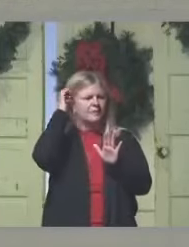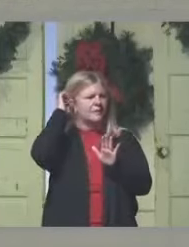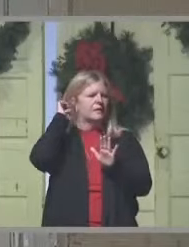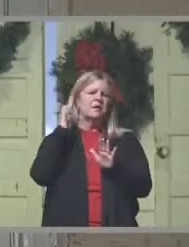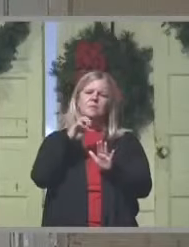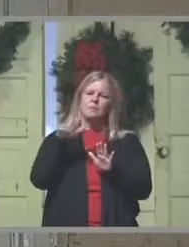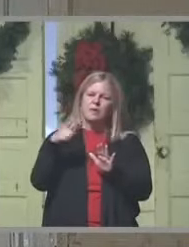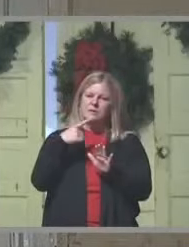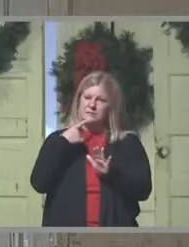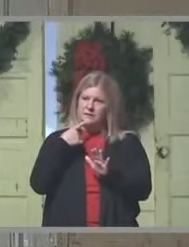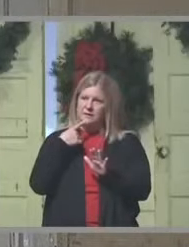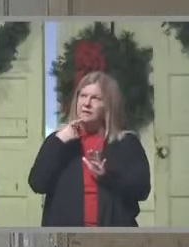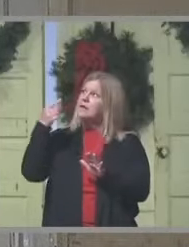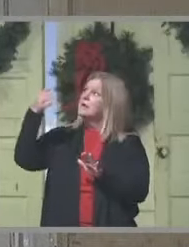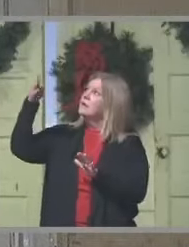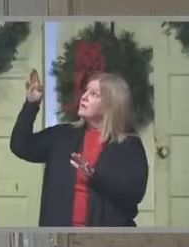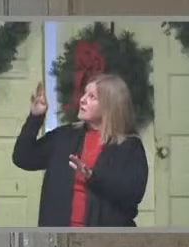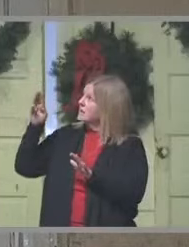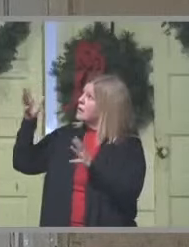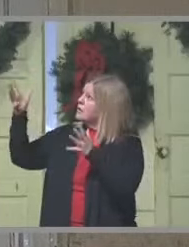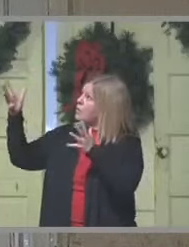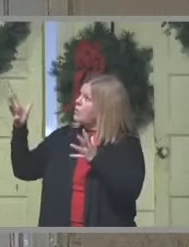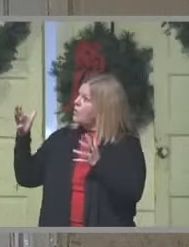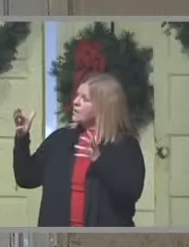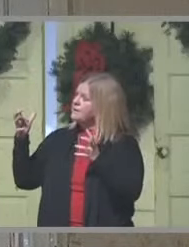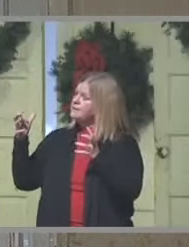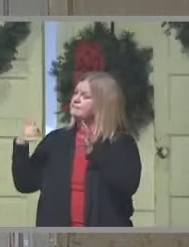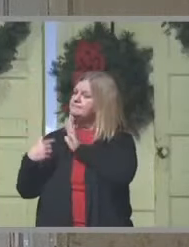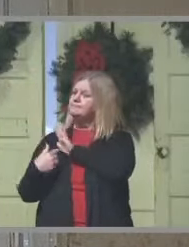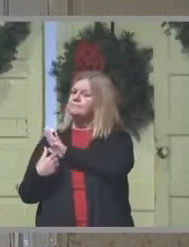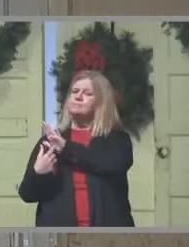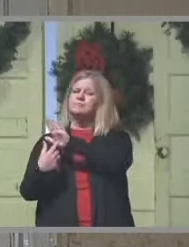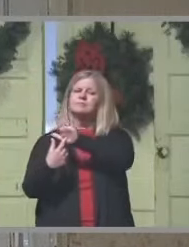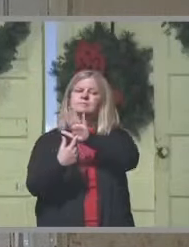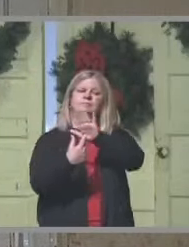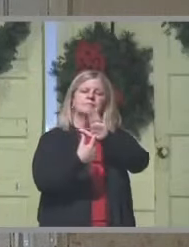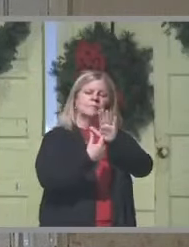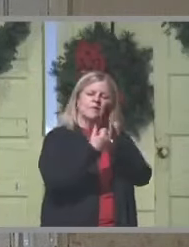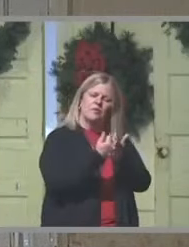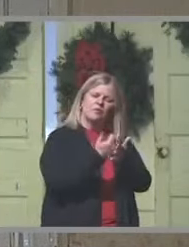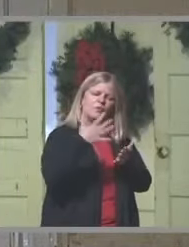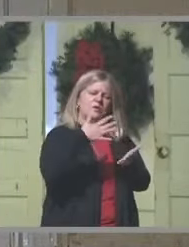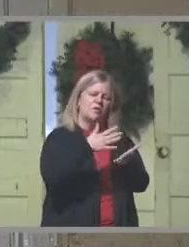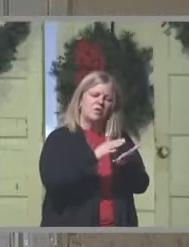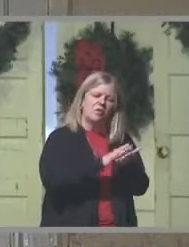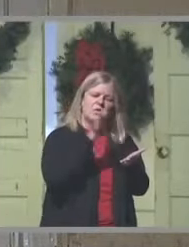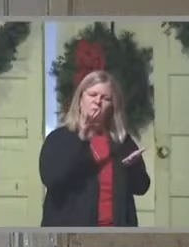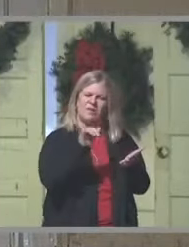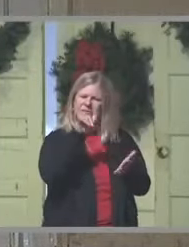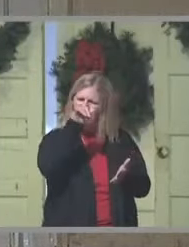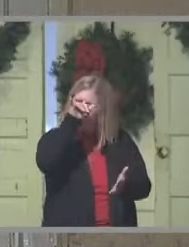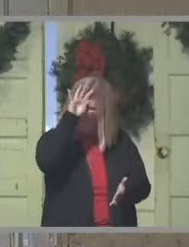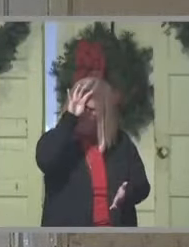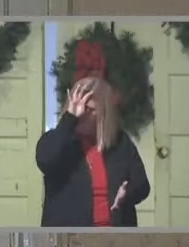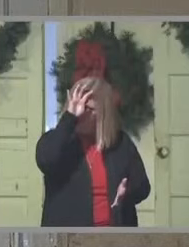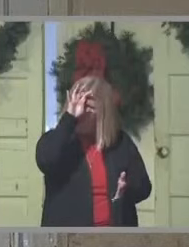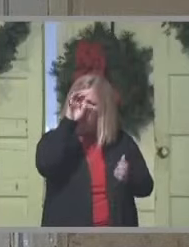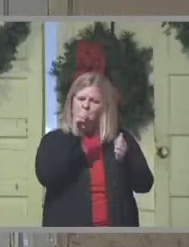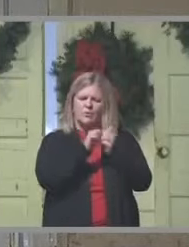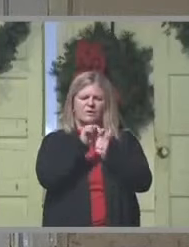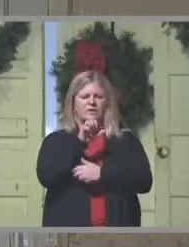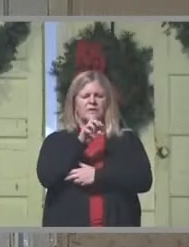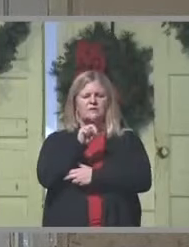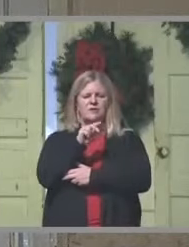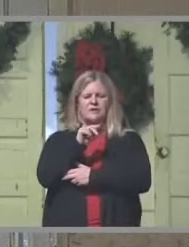writes, "To whom God willed to make known what is the riches of the glory of this mystery among the